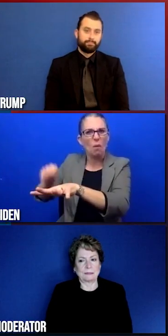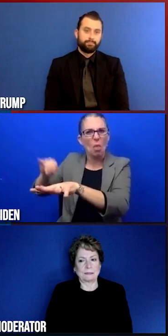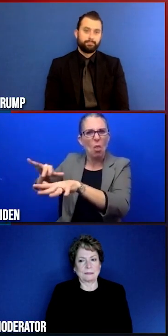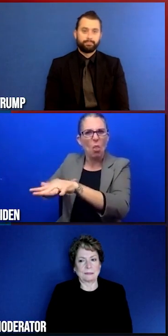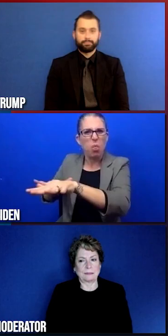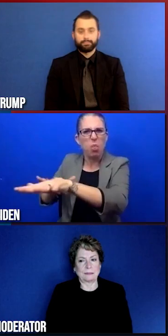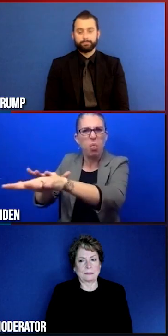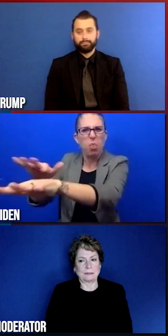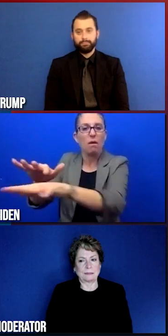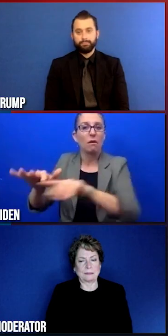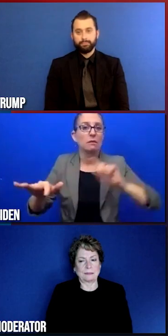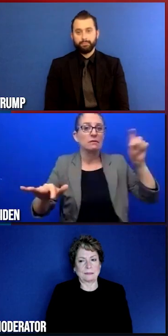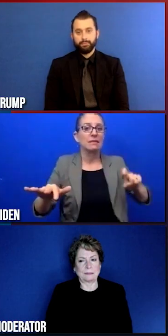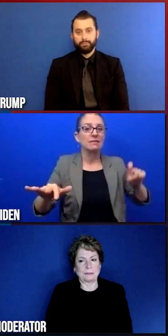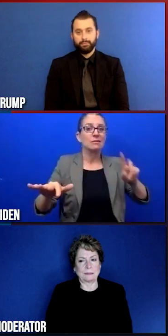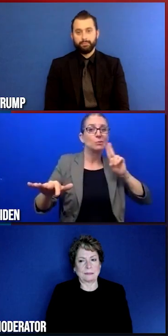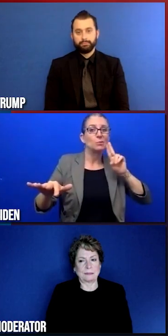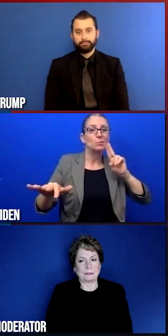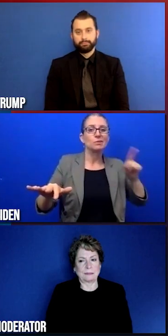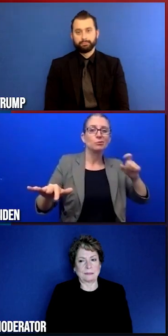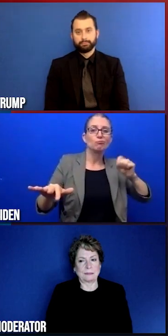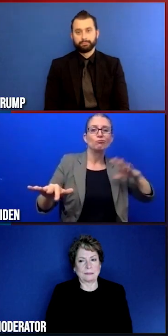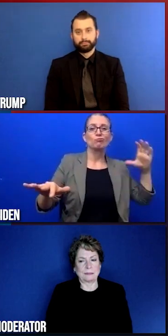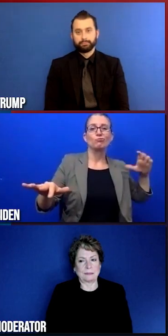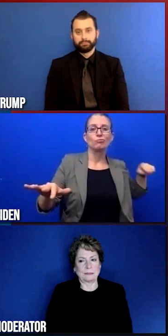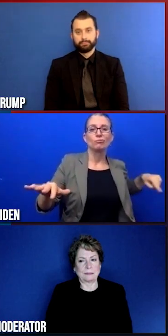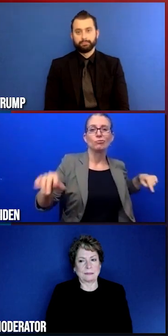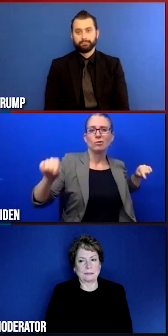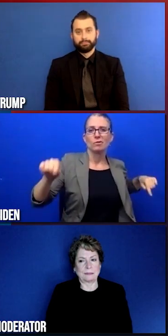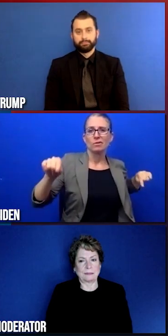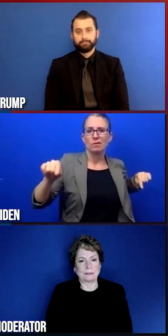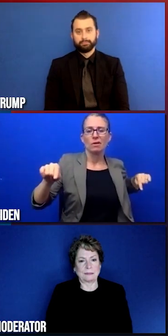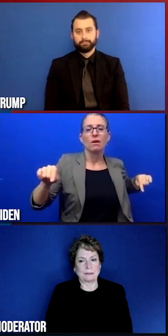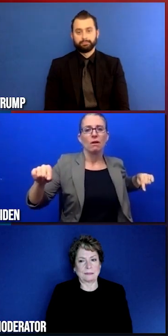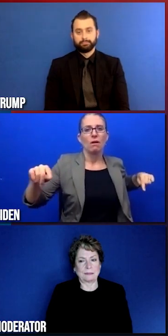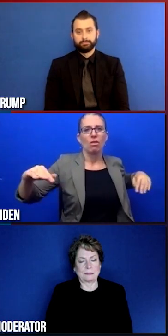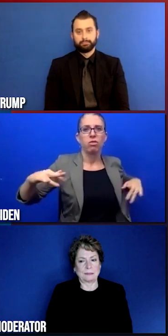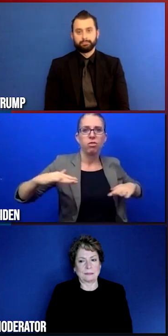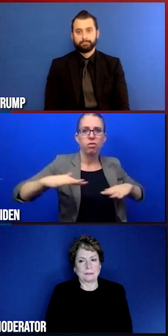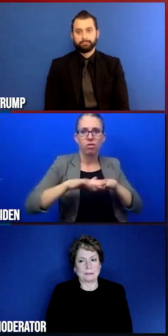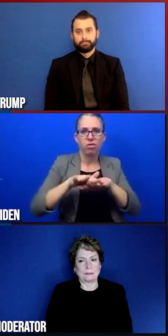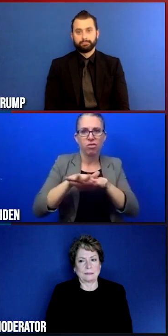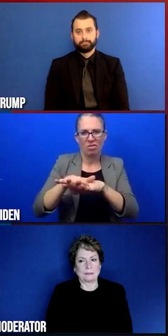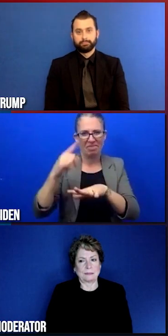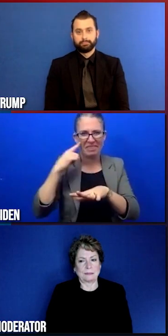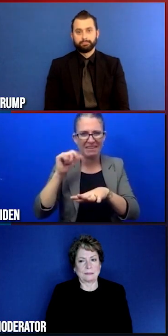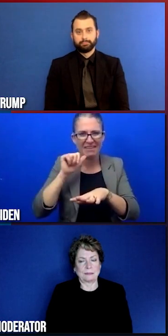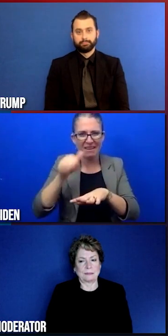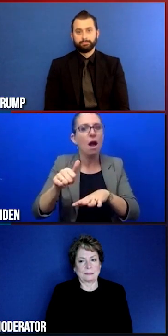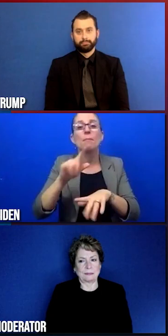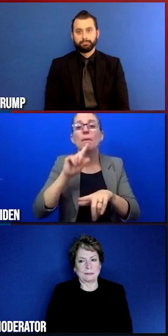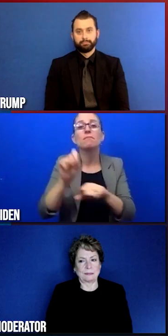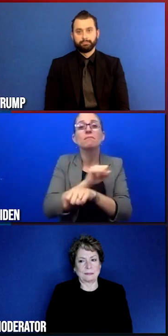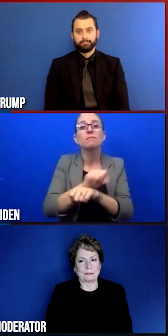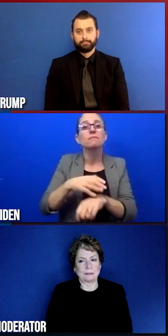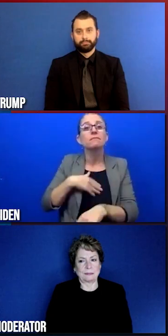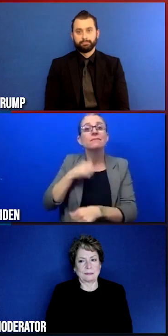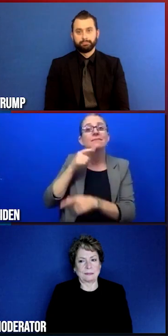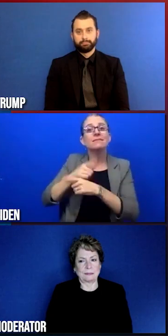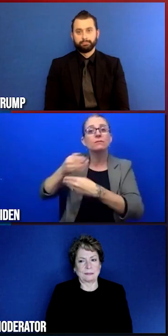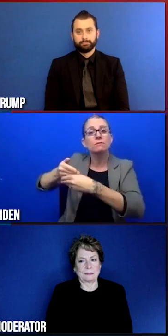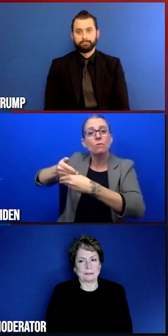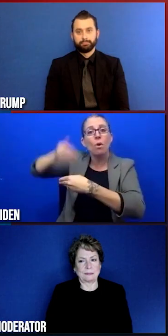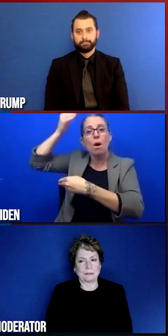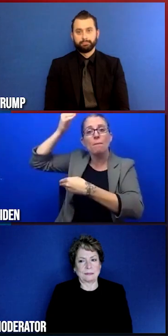school, turn in the windshield wiper, there'd be oil slick in the window. That's why so many people in my state were dying and getting cancer. The fact is, those